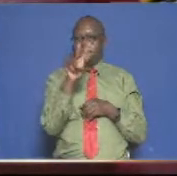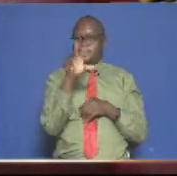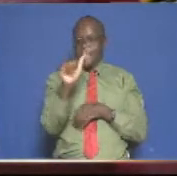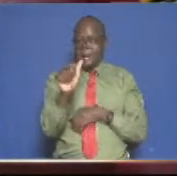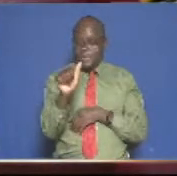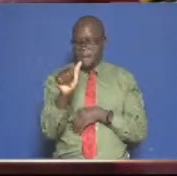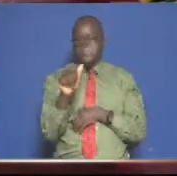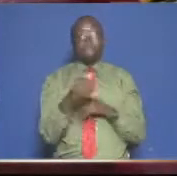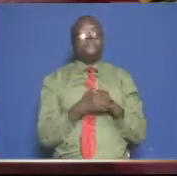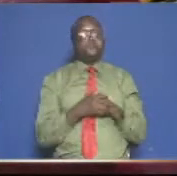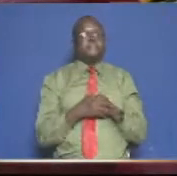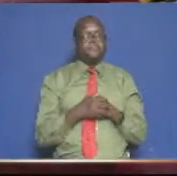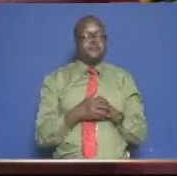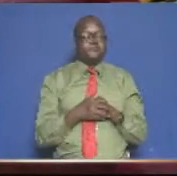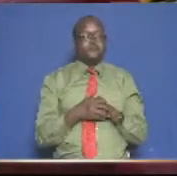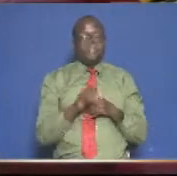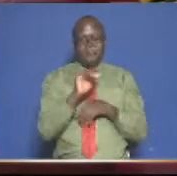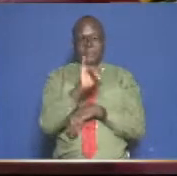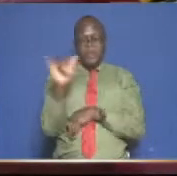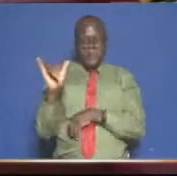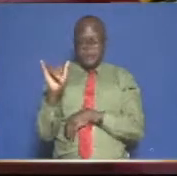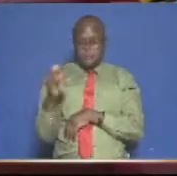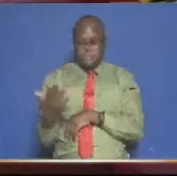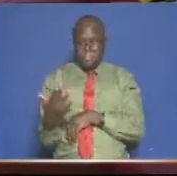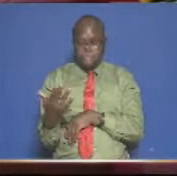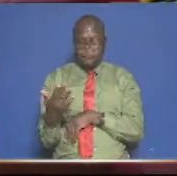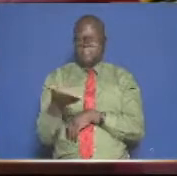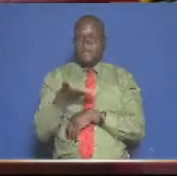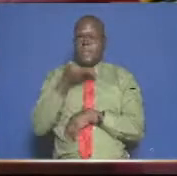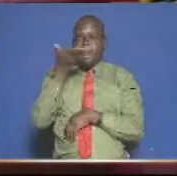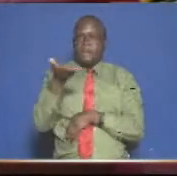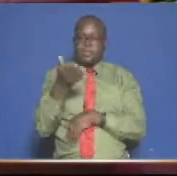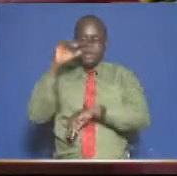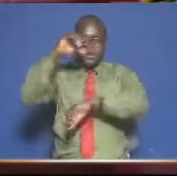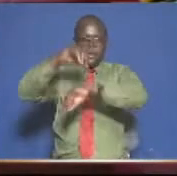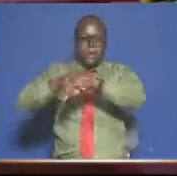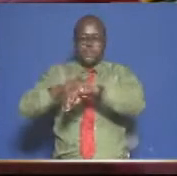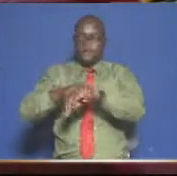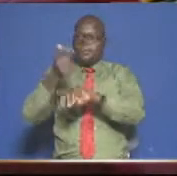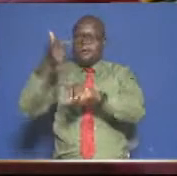220 kVA tariffs. Those are the responses that were given